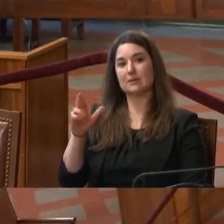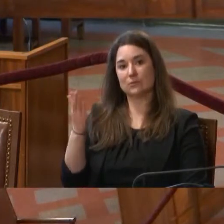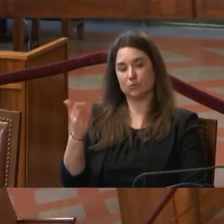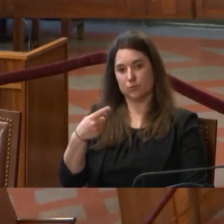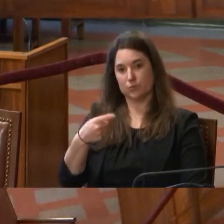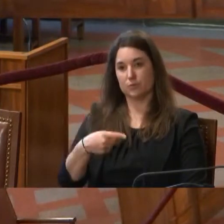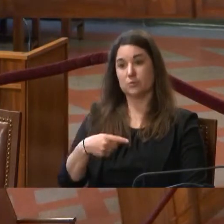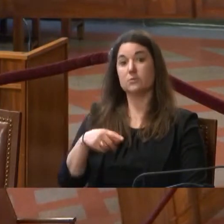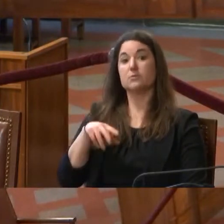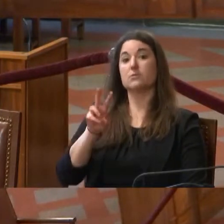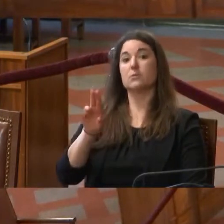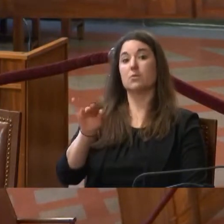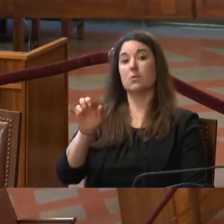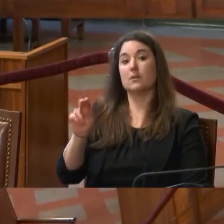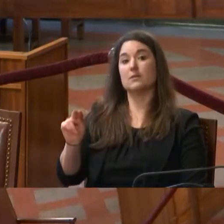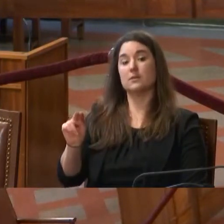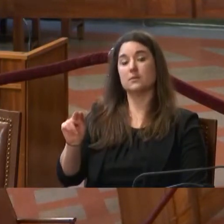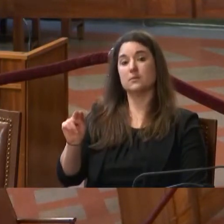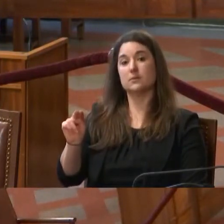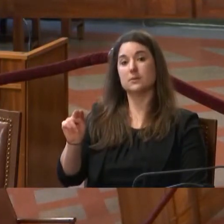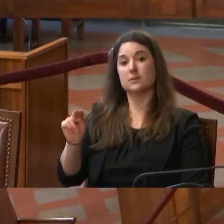Here. Mr. Wilson.